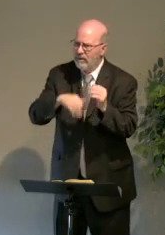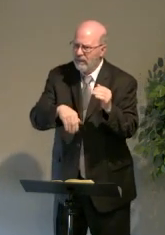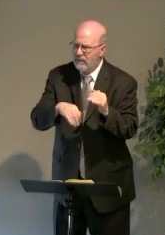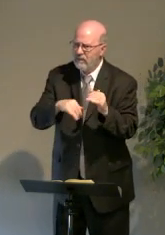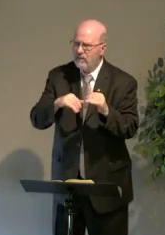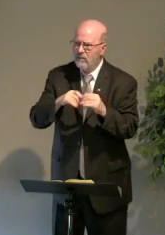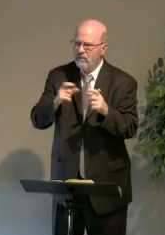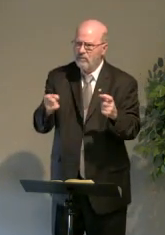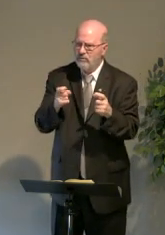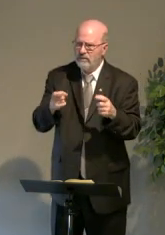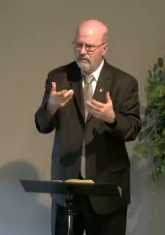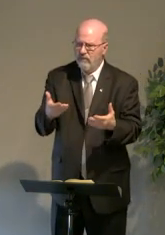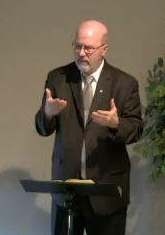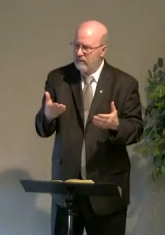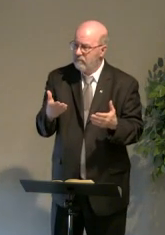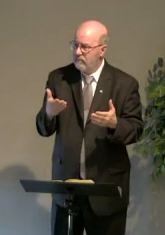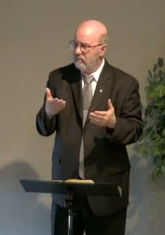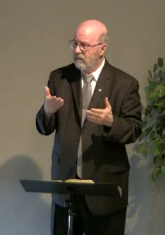we do sinful things.